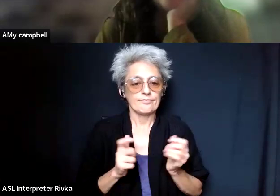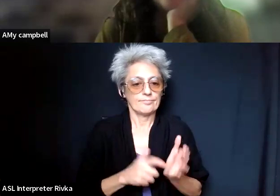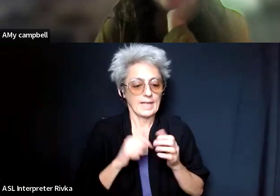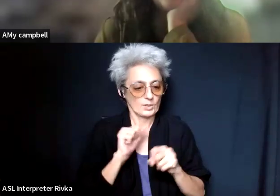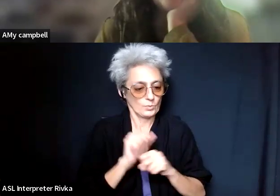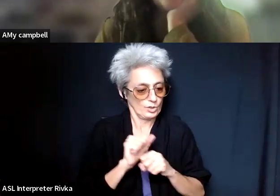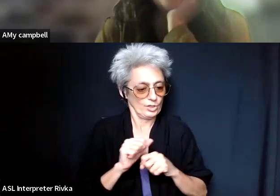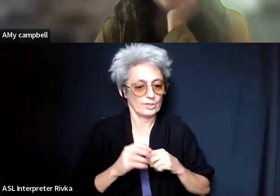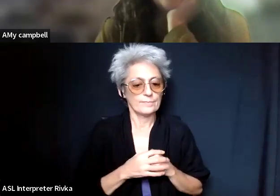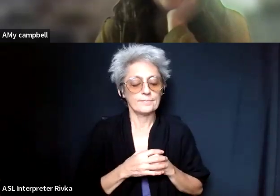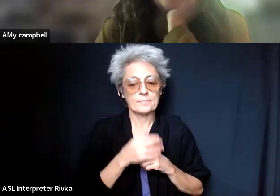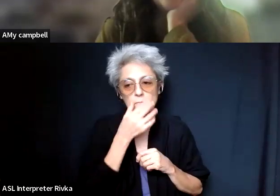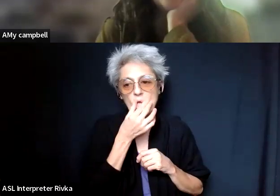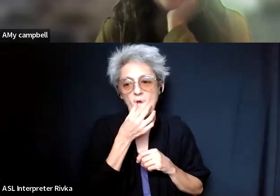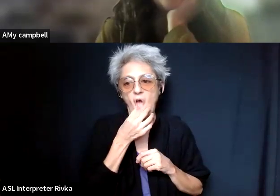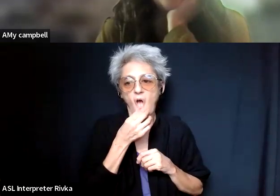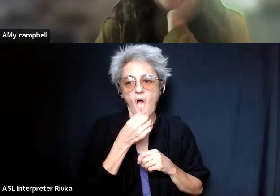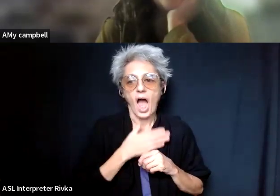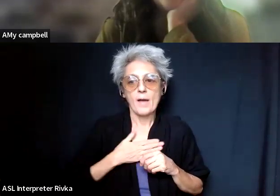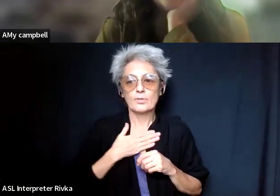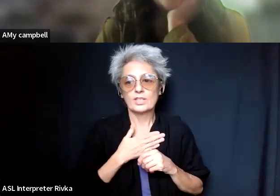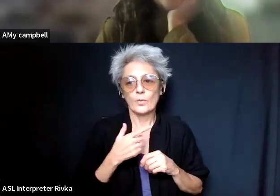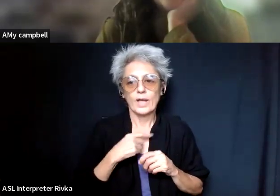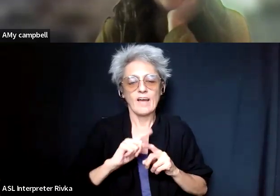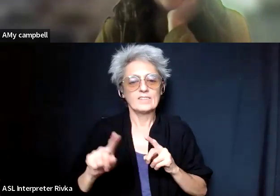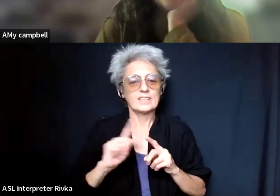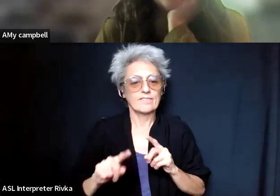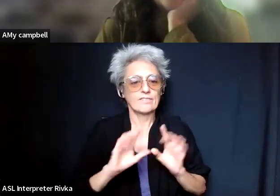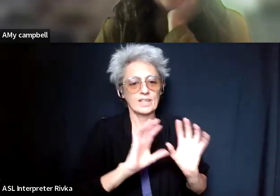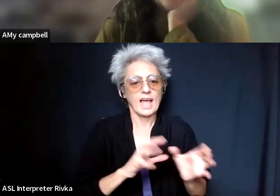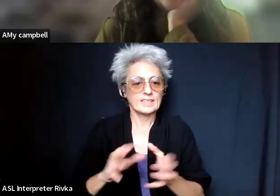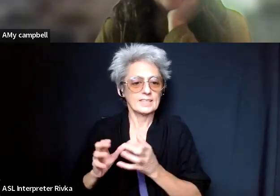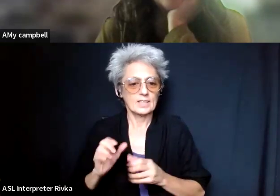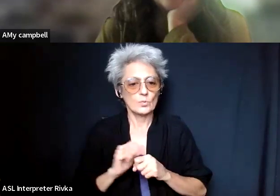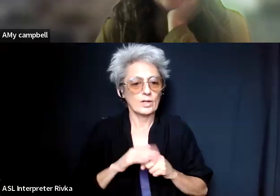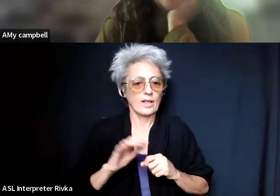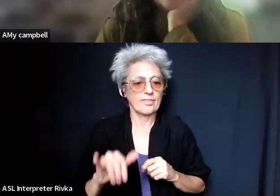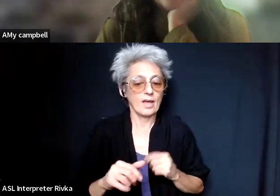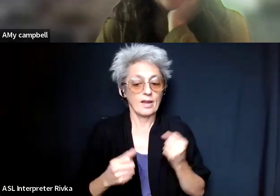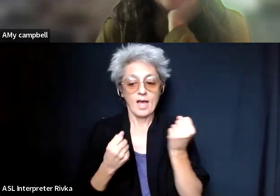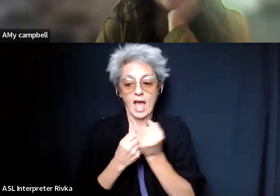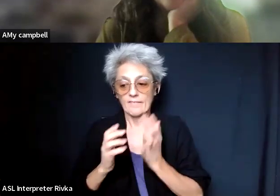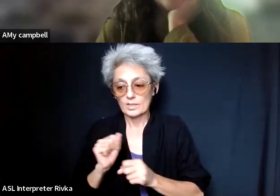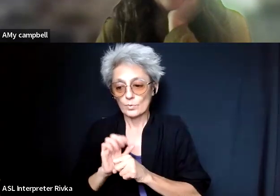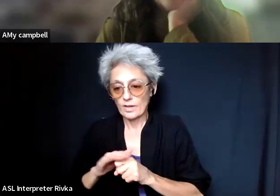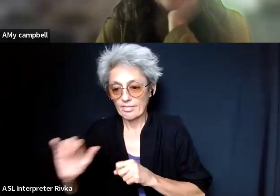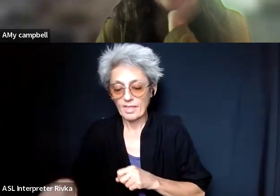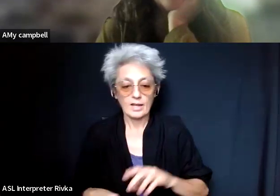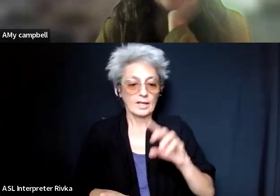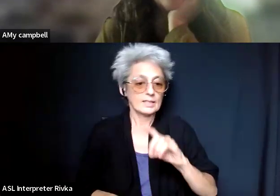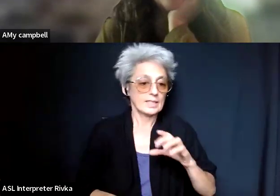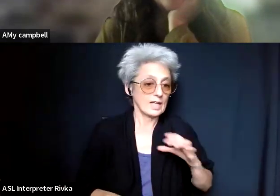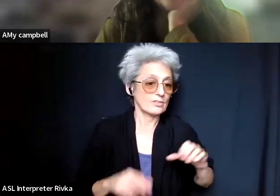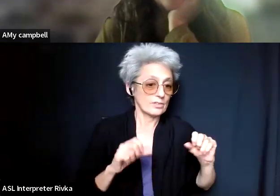appreciate that, we have so many different entities working on this, from advocates to, the DD Council can work on this as